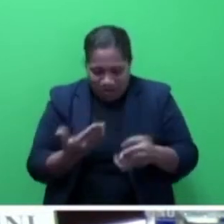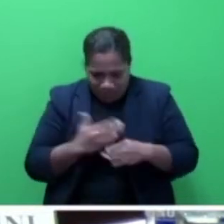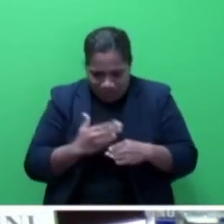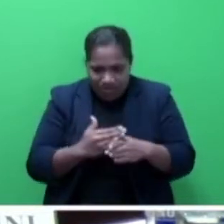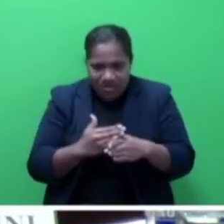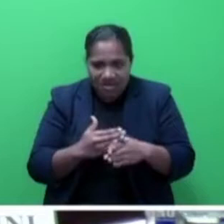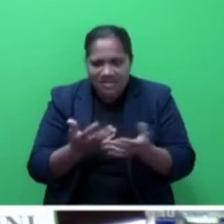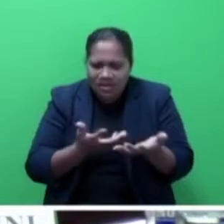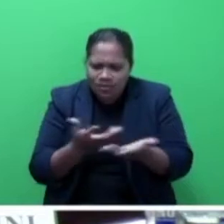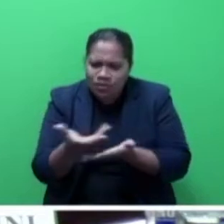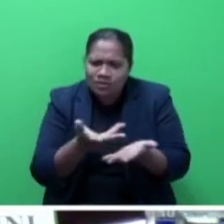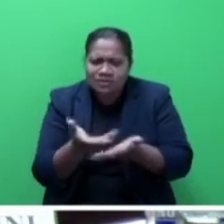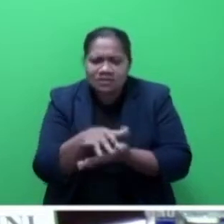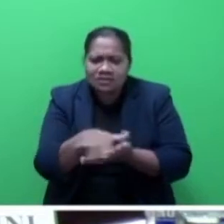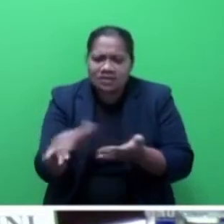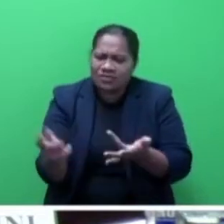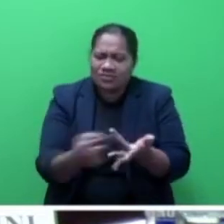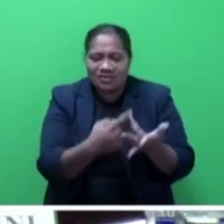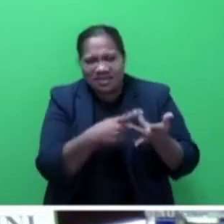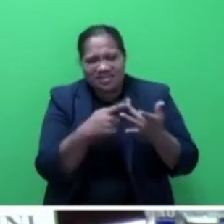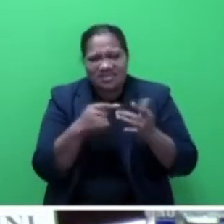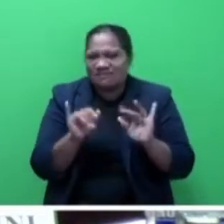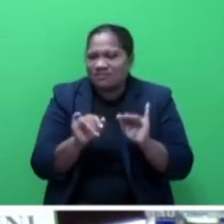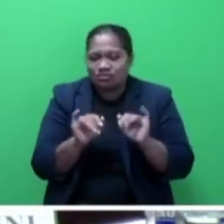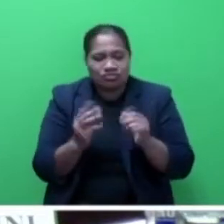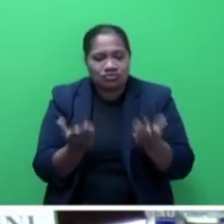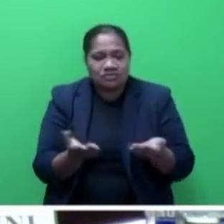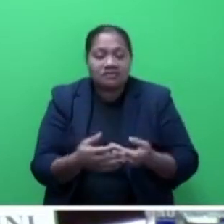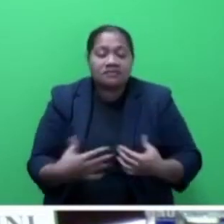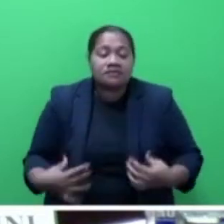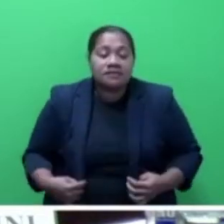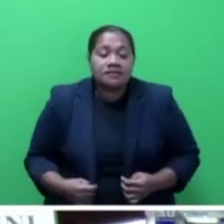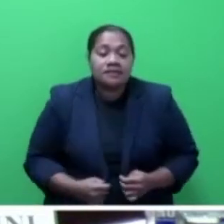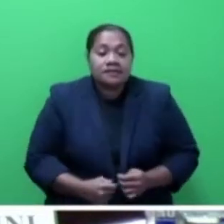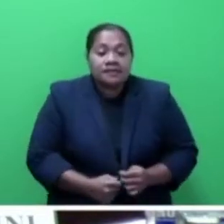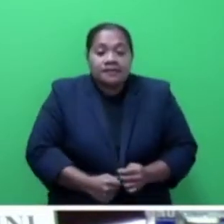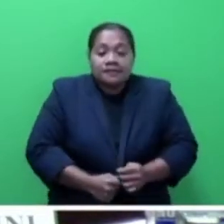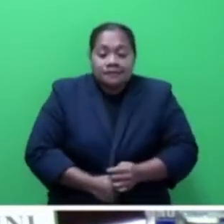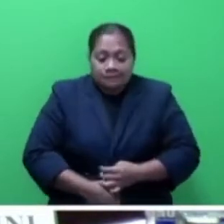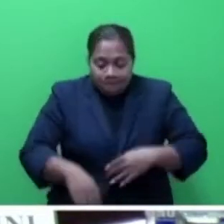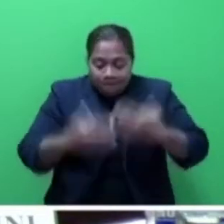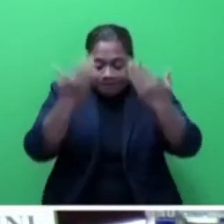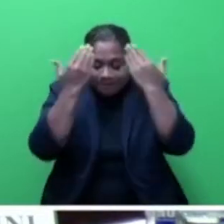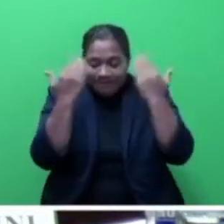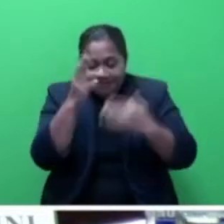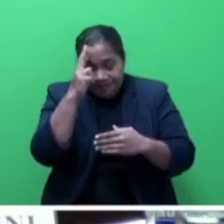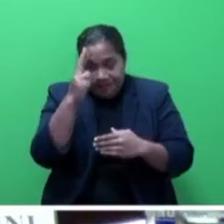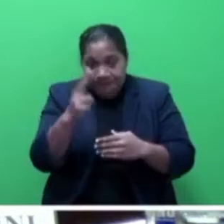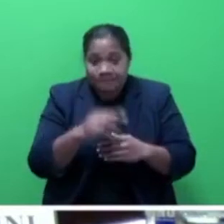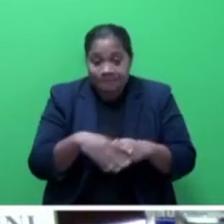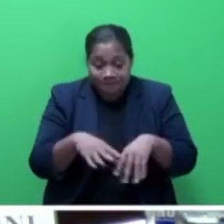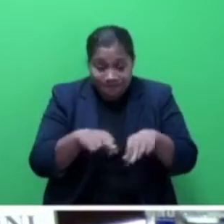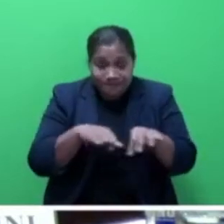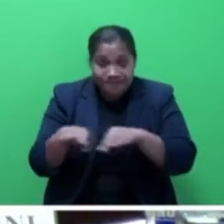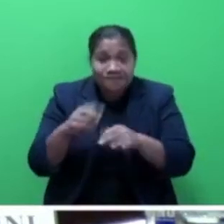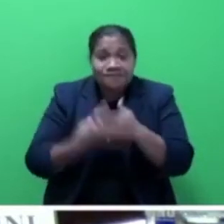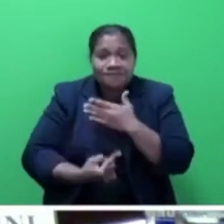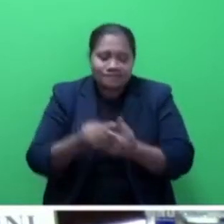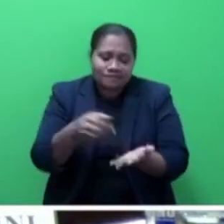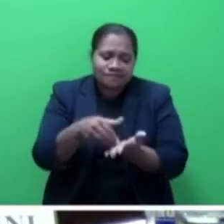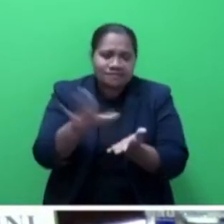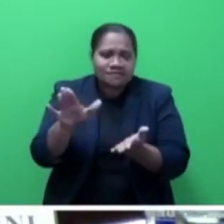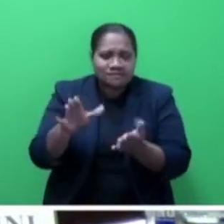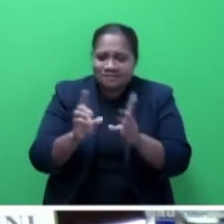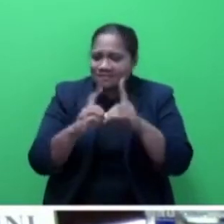consulting them on several other matters. Mr. Speaker, sir, the scheme plan was approved by the